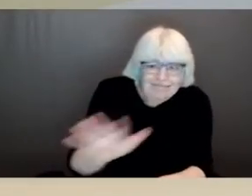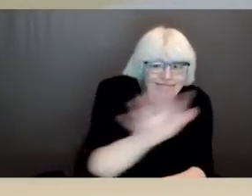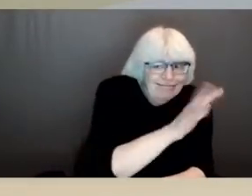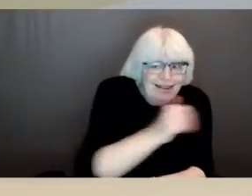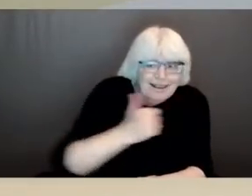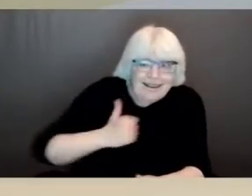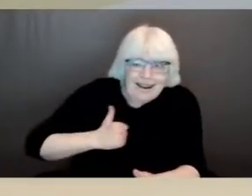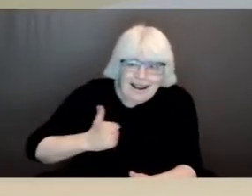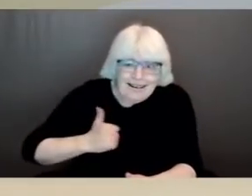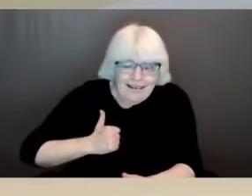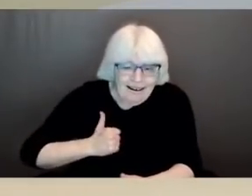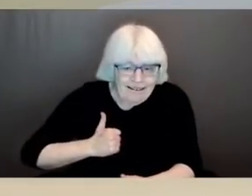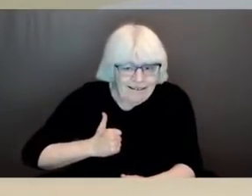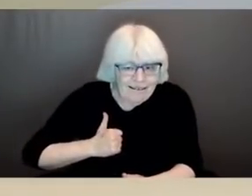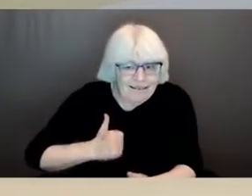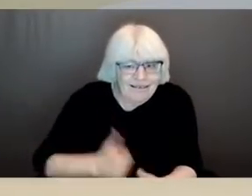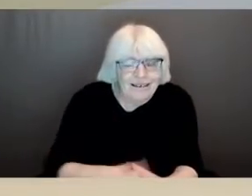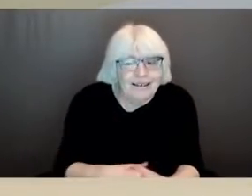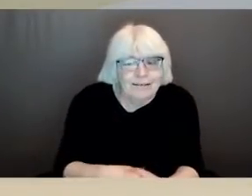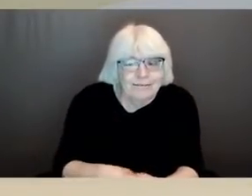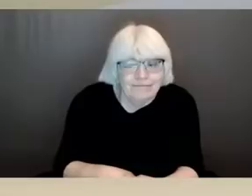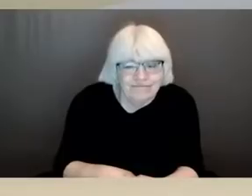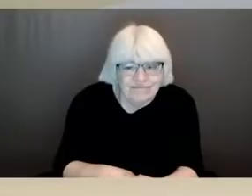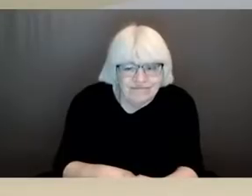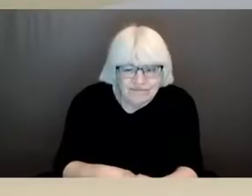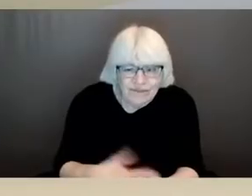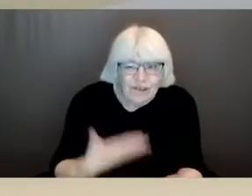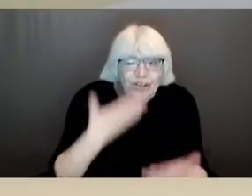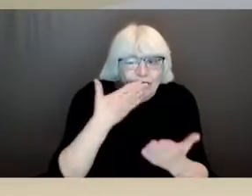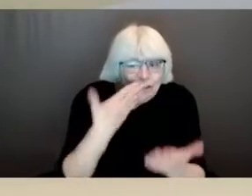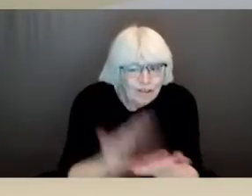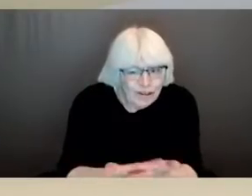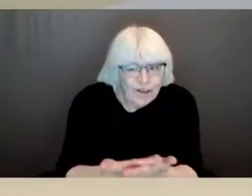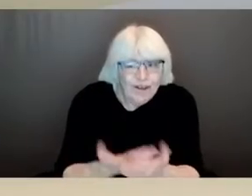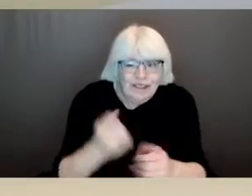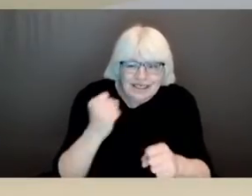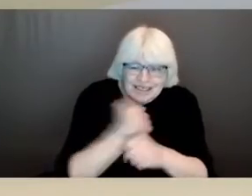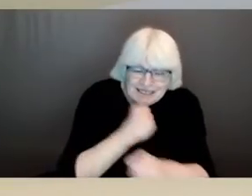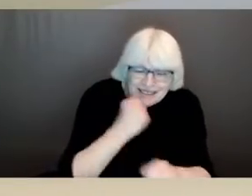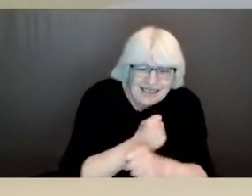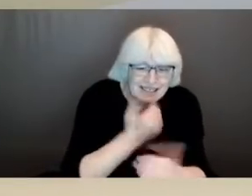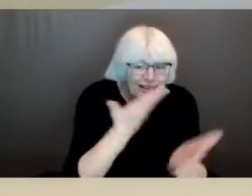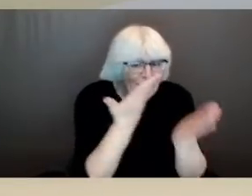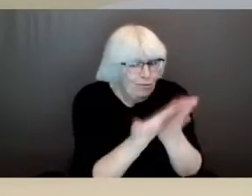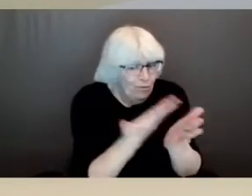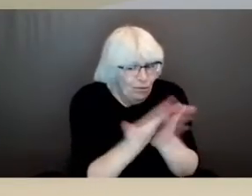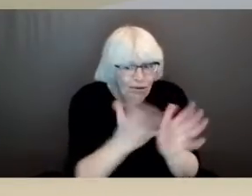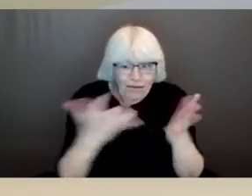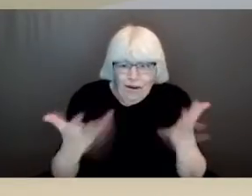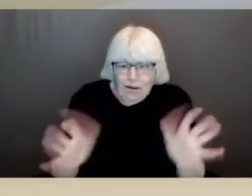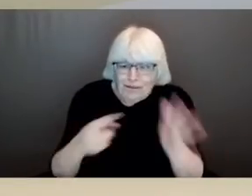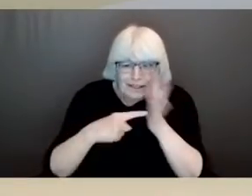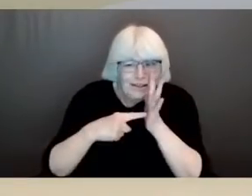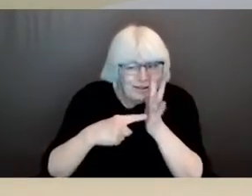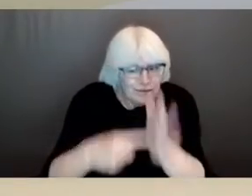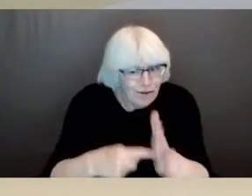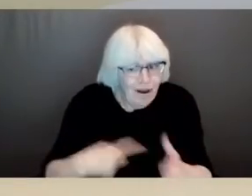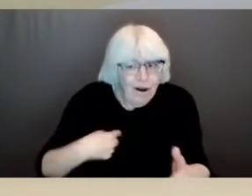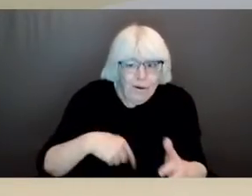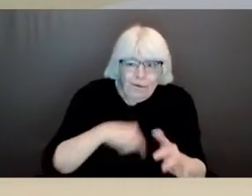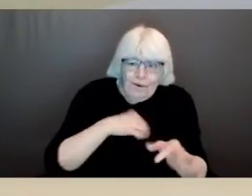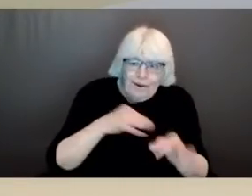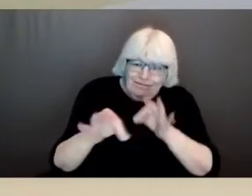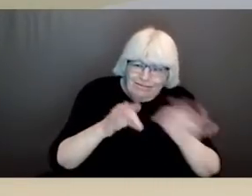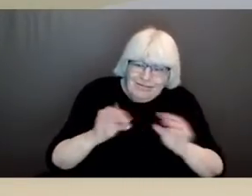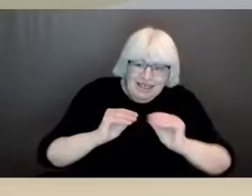there's evidence, good evidence about that. We try to make sure that we communicate that kind of